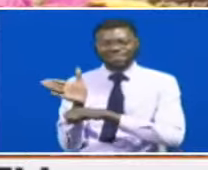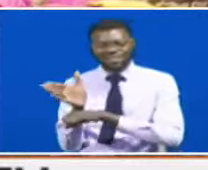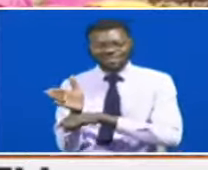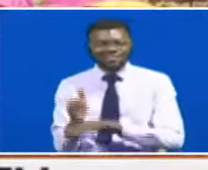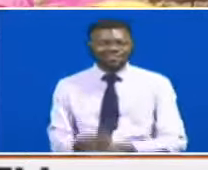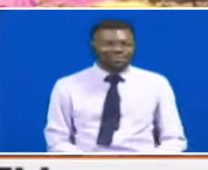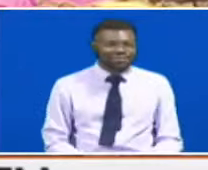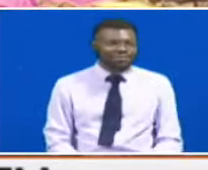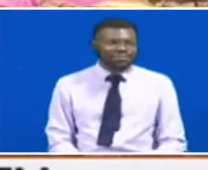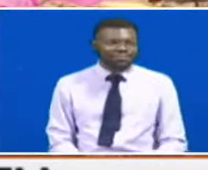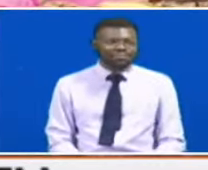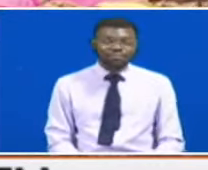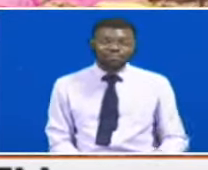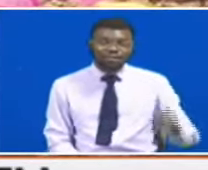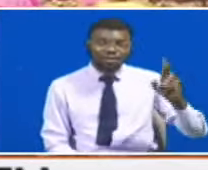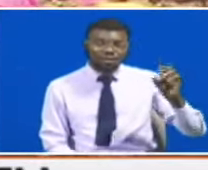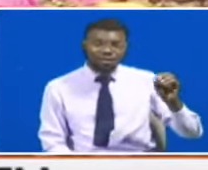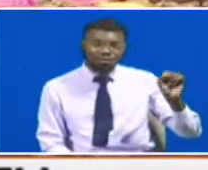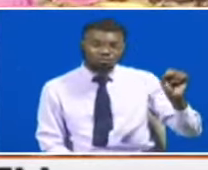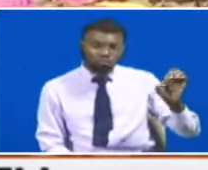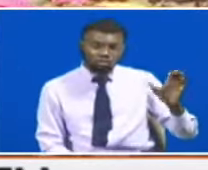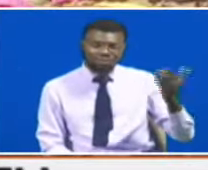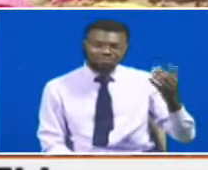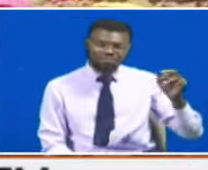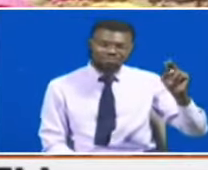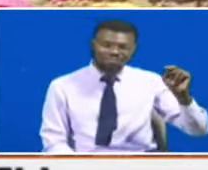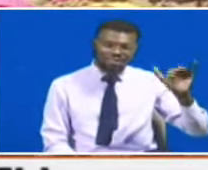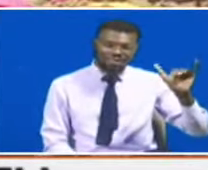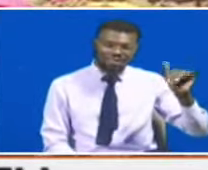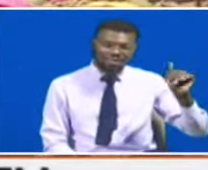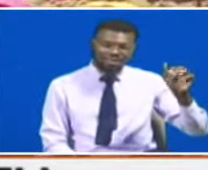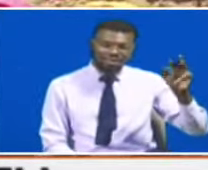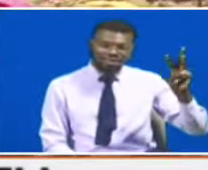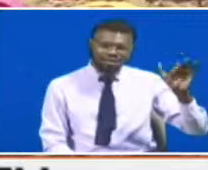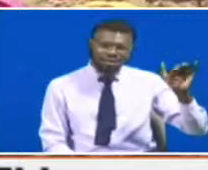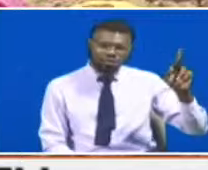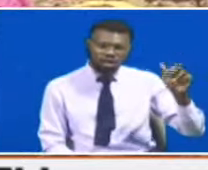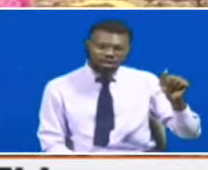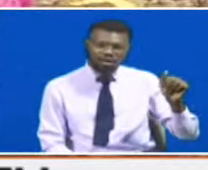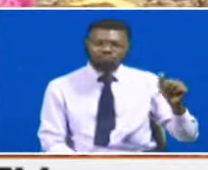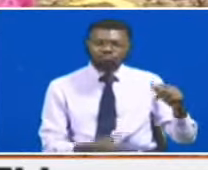Rose Nyawira Washira joined the Kenya Defense Forces